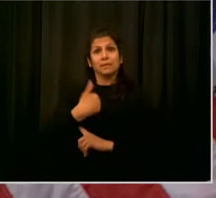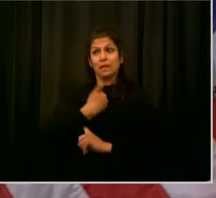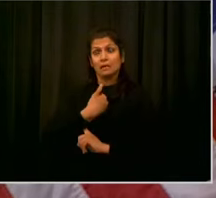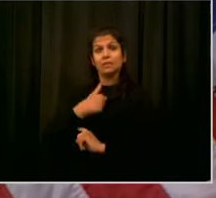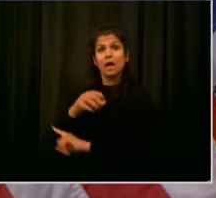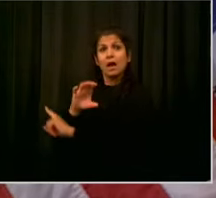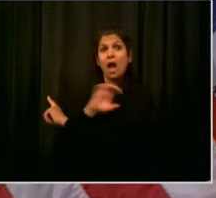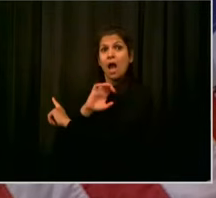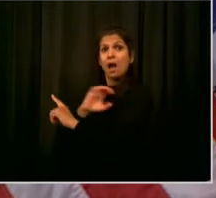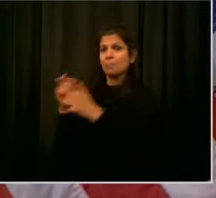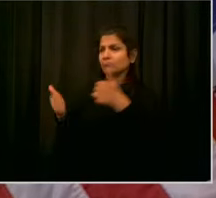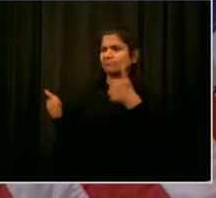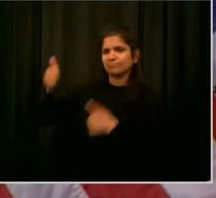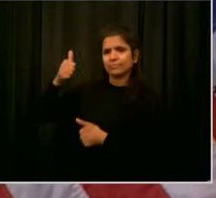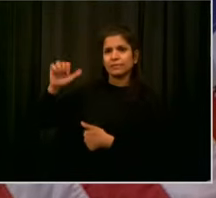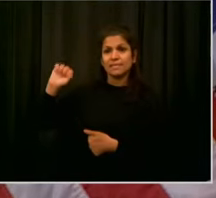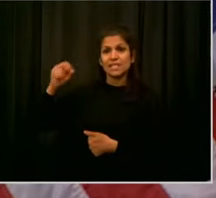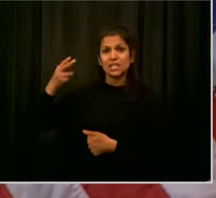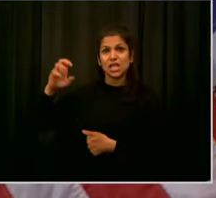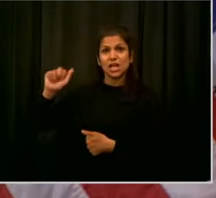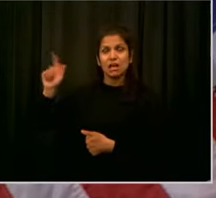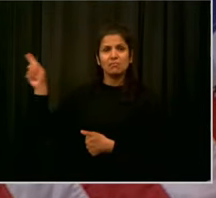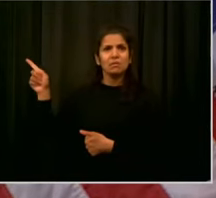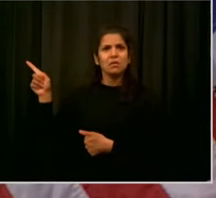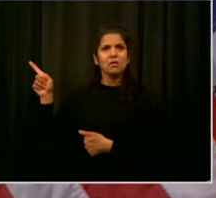was stationed in the South Bronx.